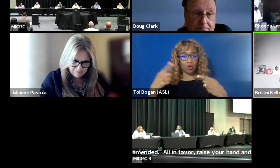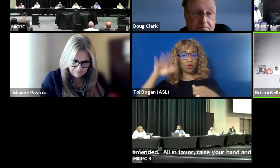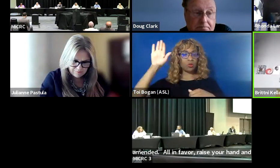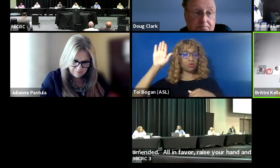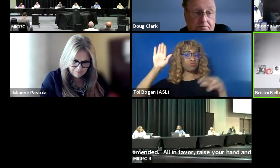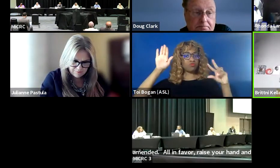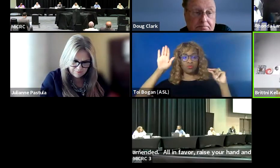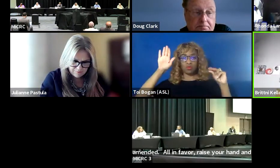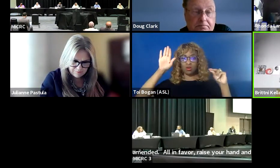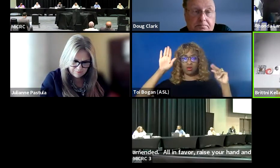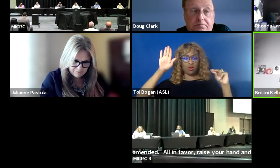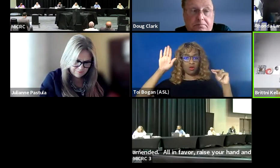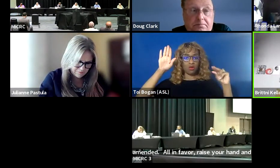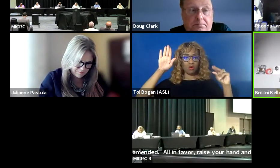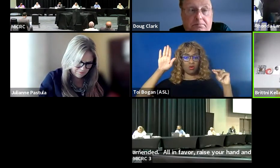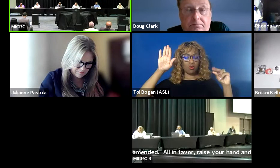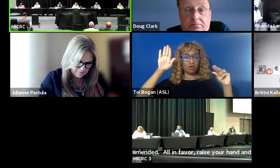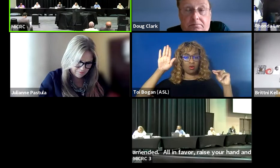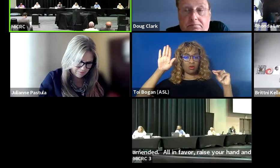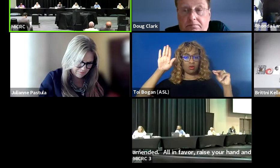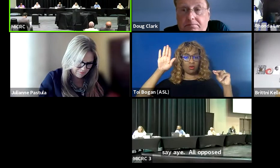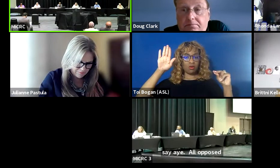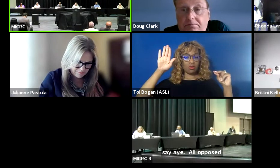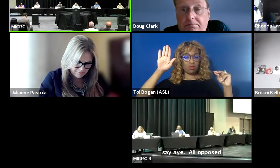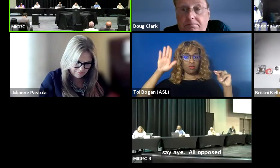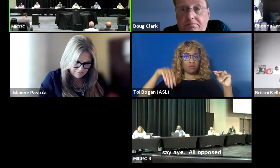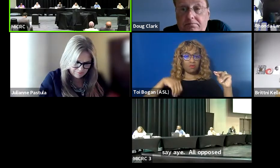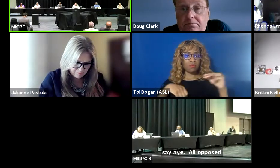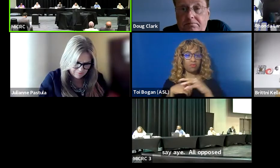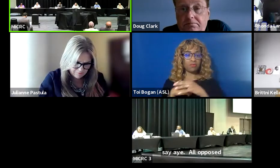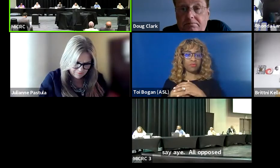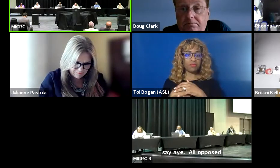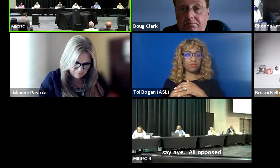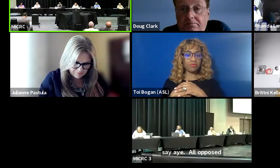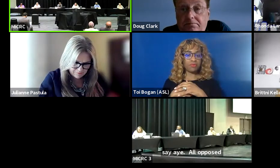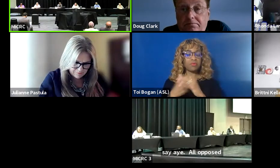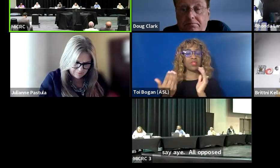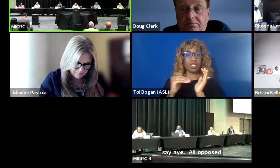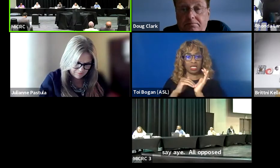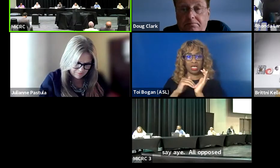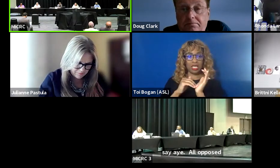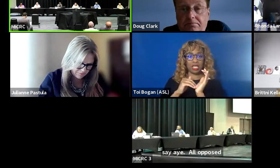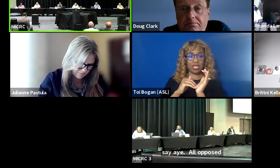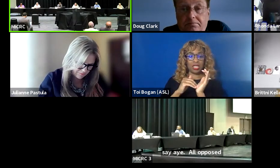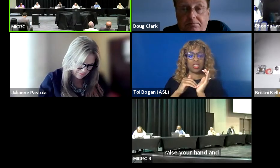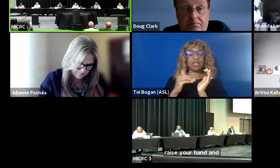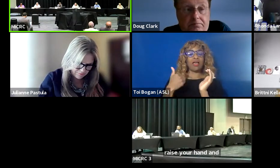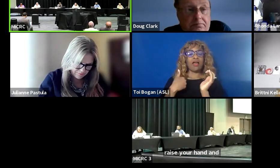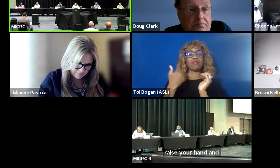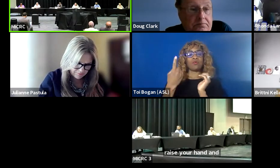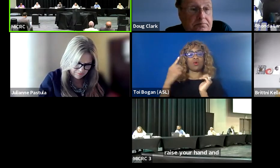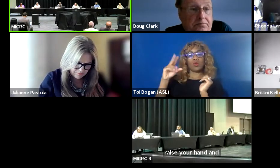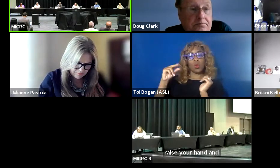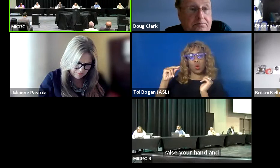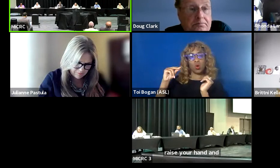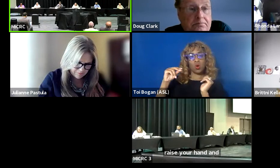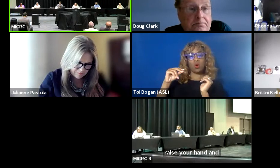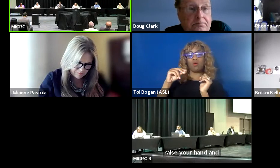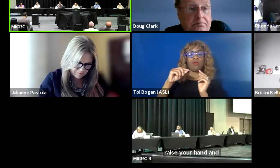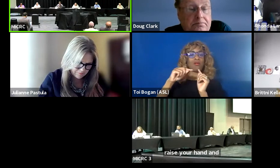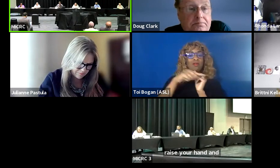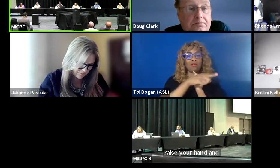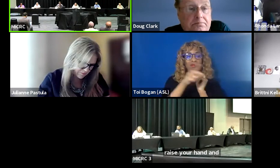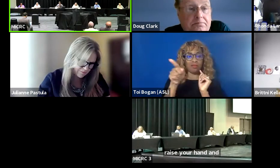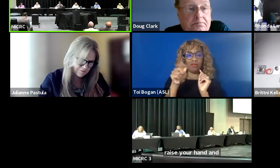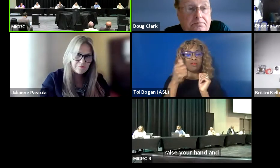and say nay. Nay. Once again, Commissioner Kellum, we have 1 nay in the room and the remainder